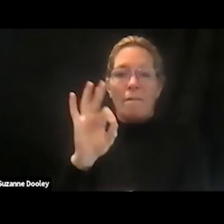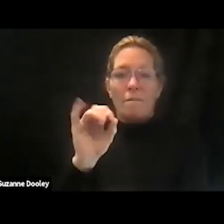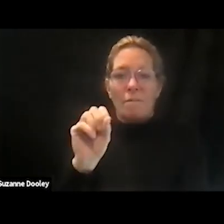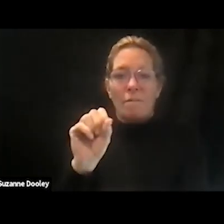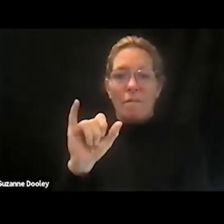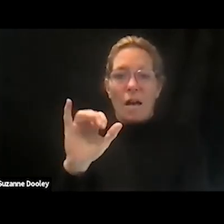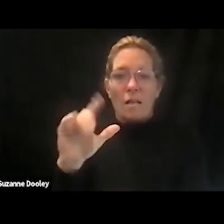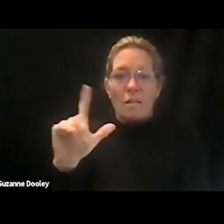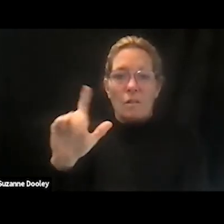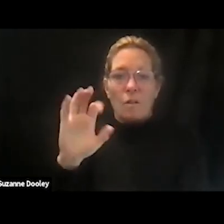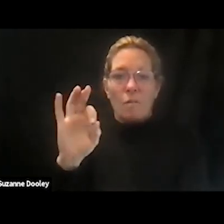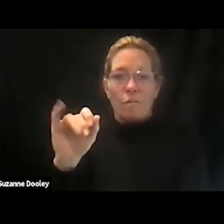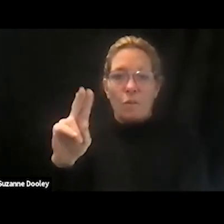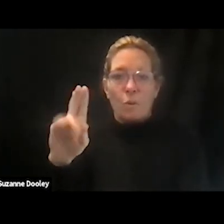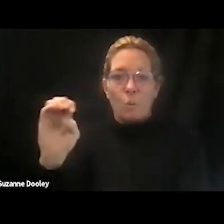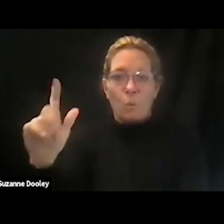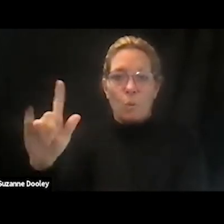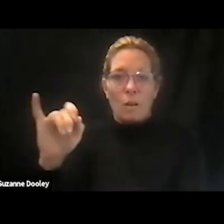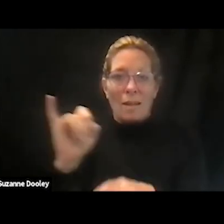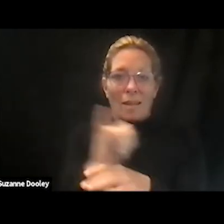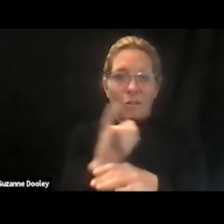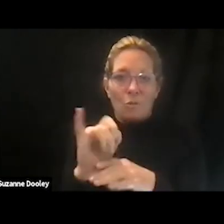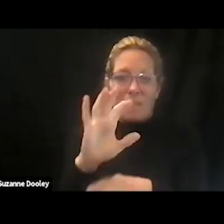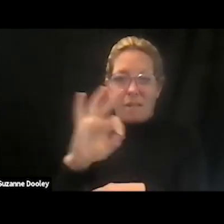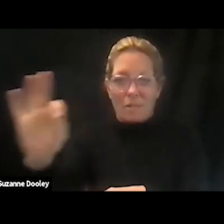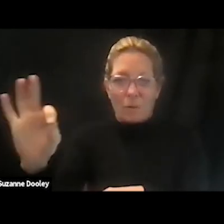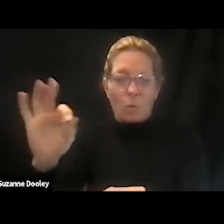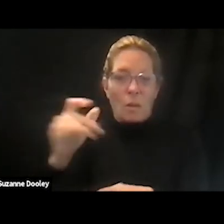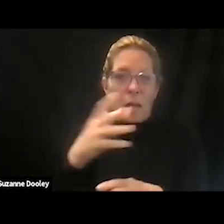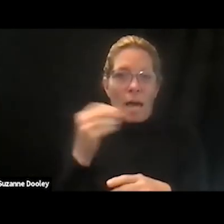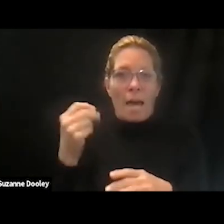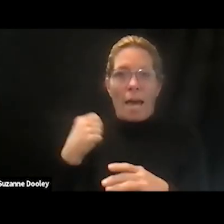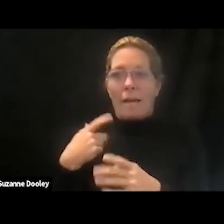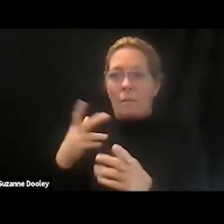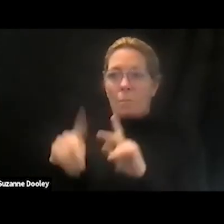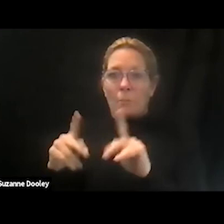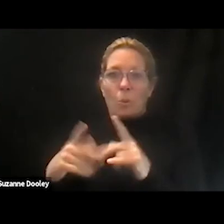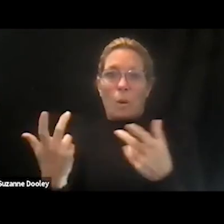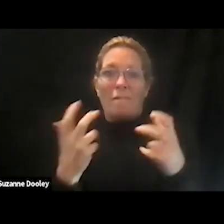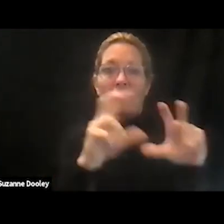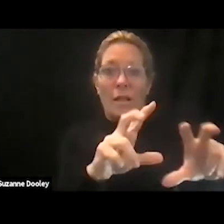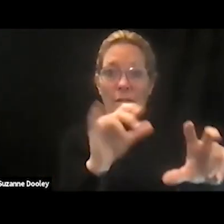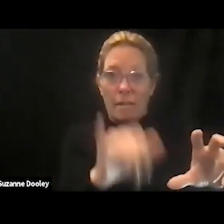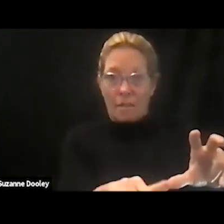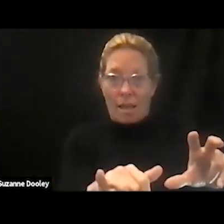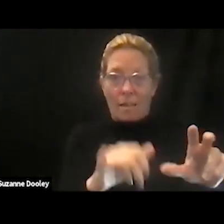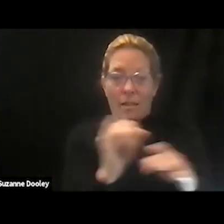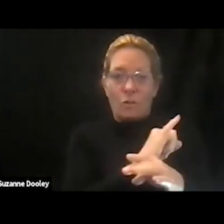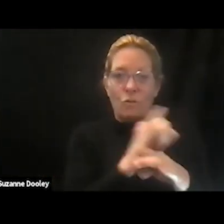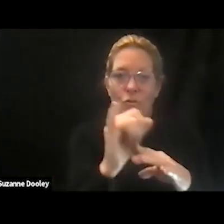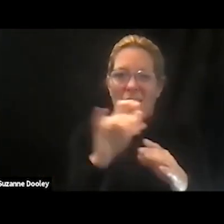in the fossil fuel industry is the way to go. But yeah.